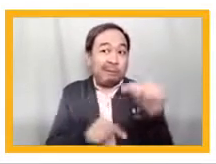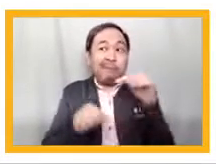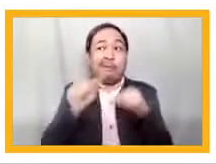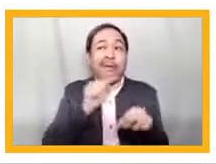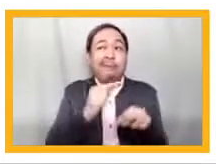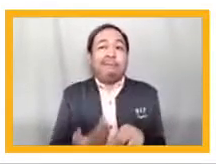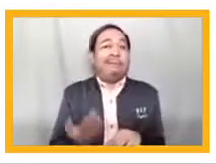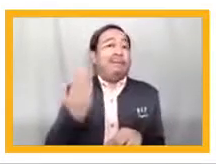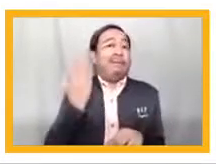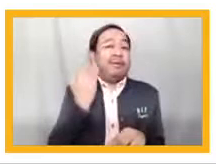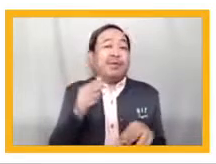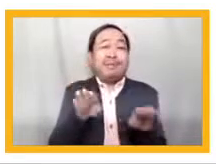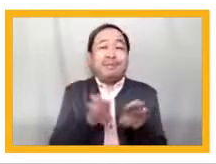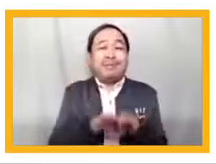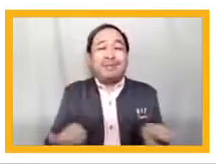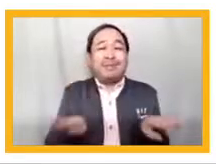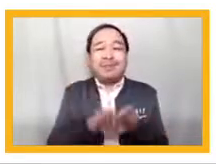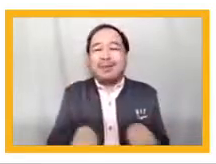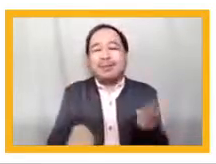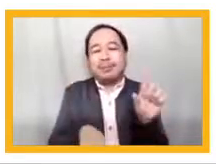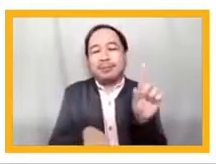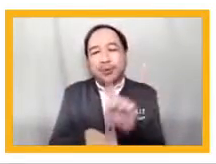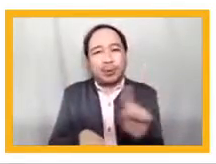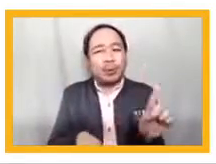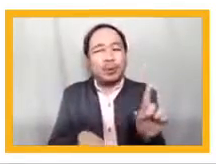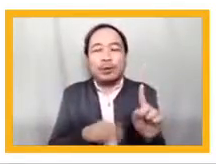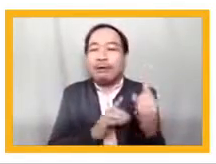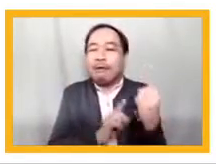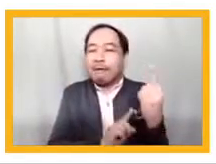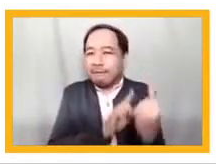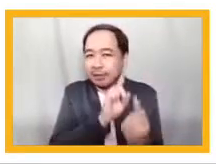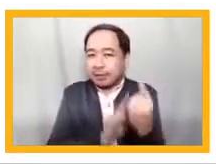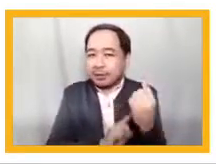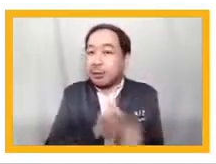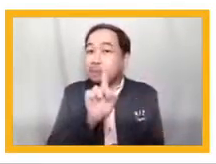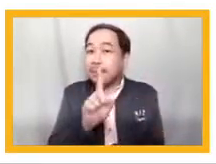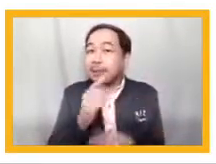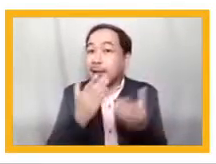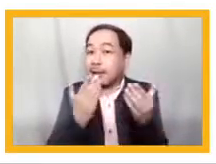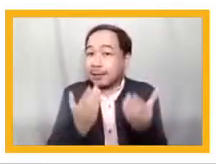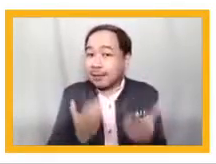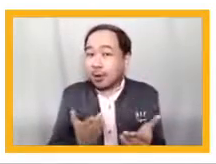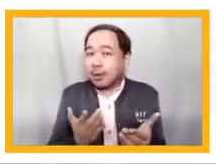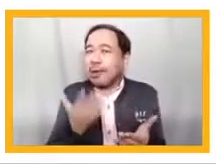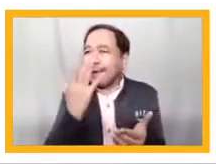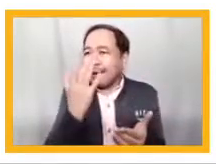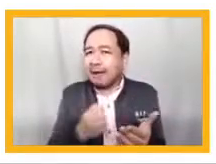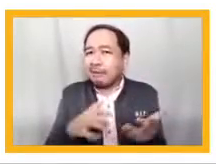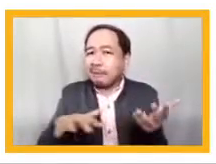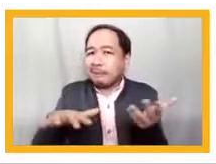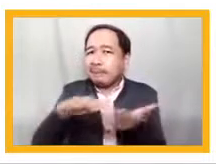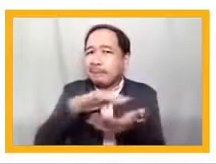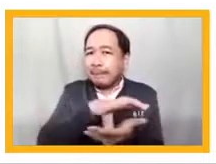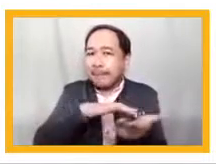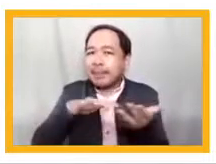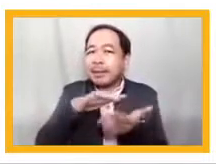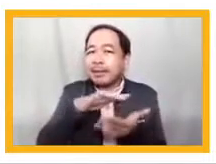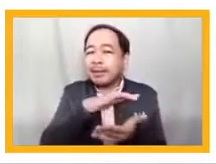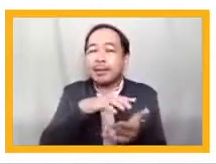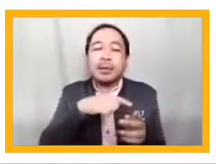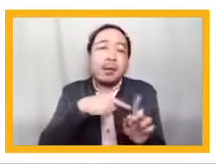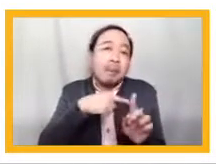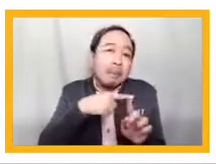be normal face-to-face alone, but we are going to have a blended and also more and